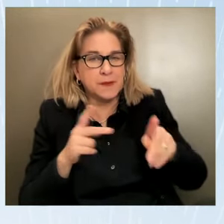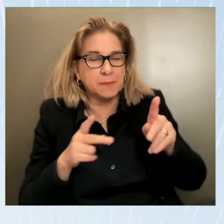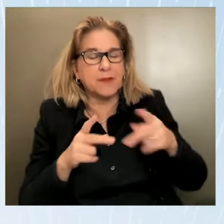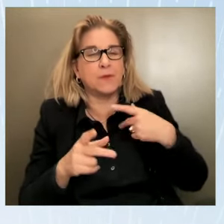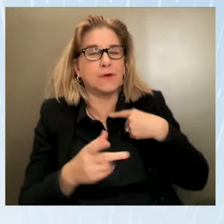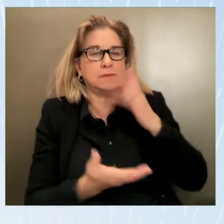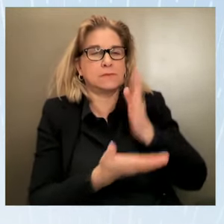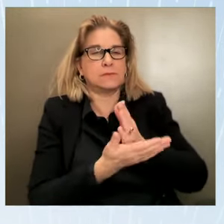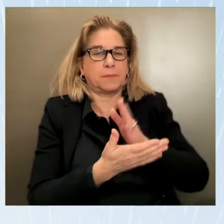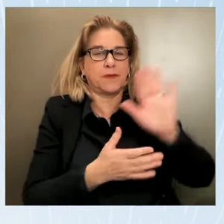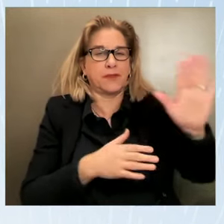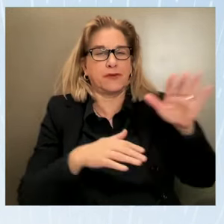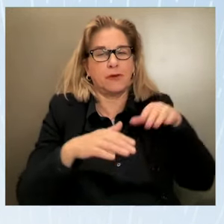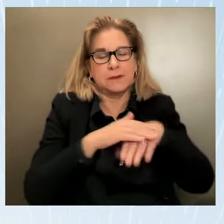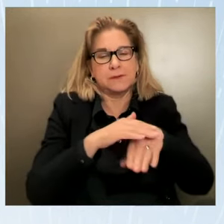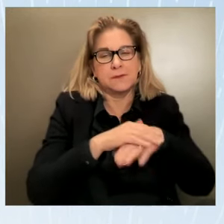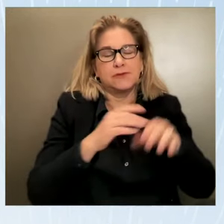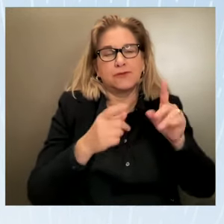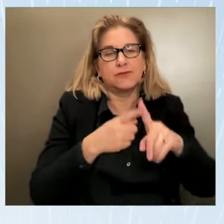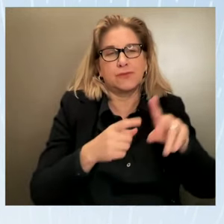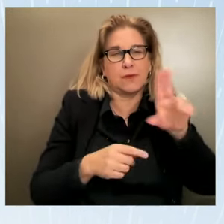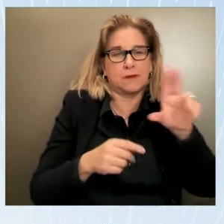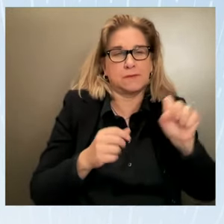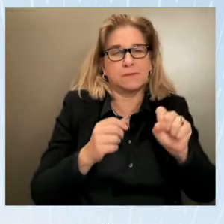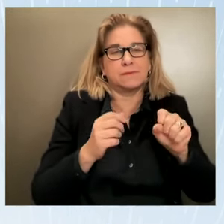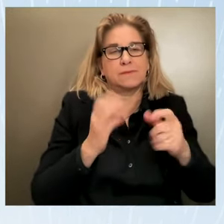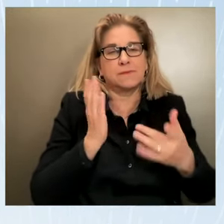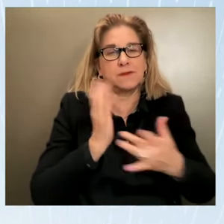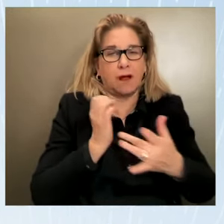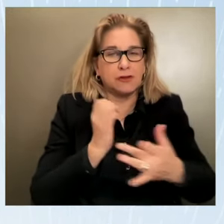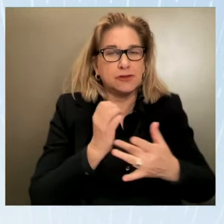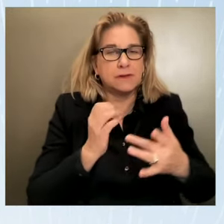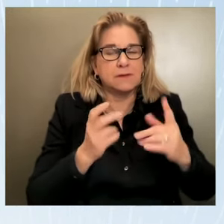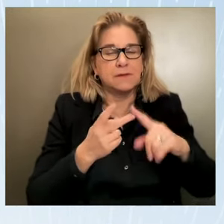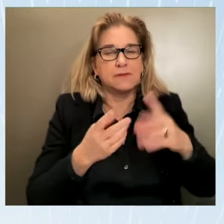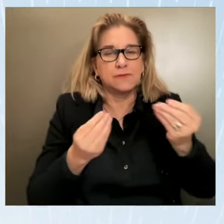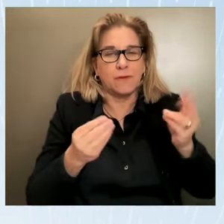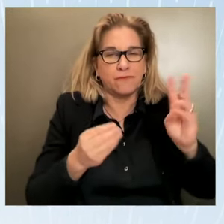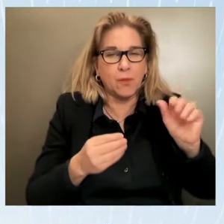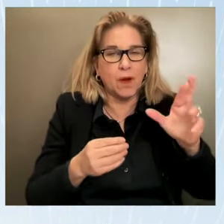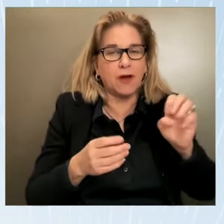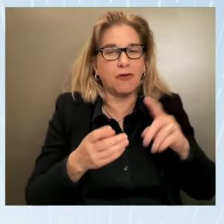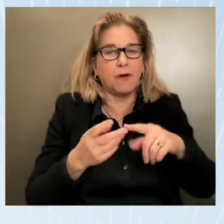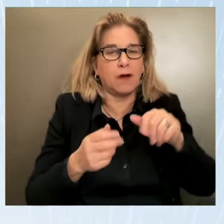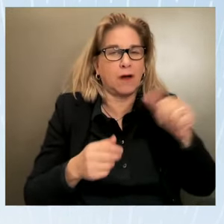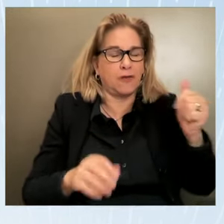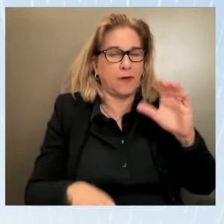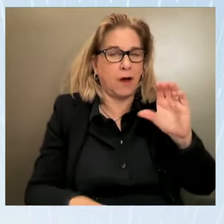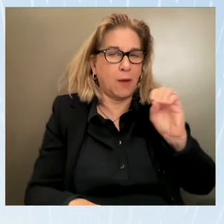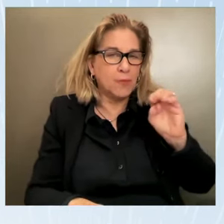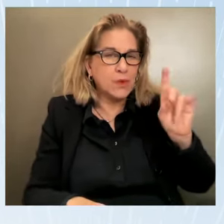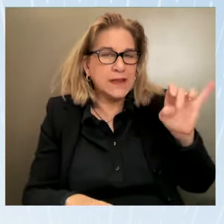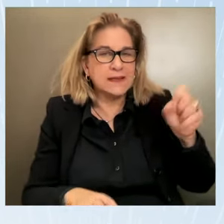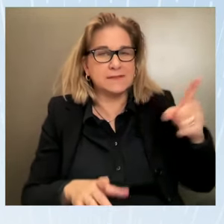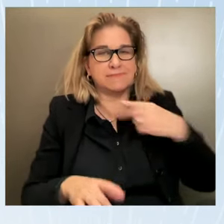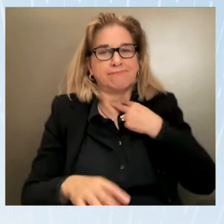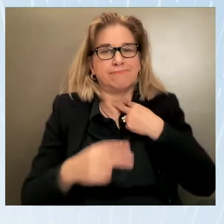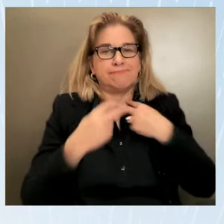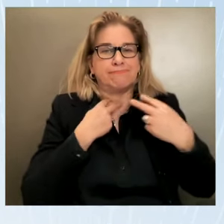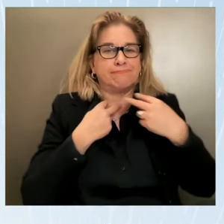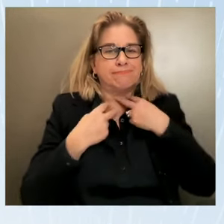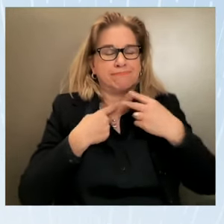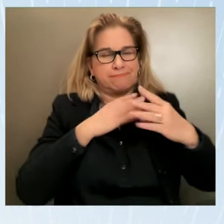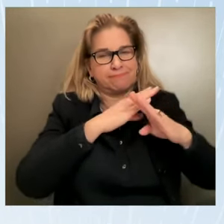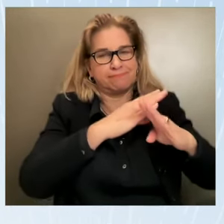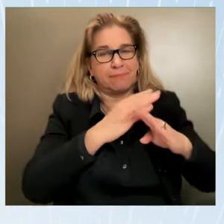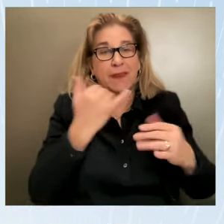Commerce's National Oceanic and Atmospheric Administration, more easily said as NOAA, worked with Customs